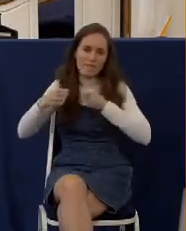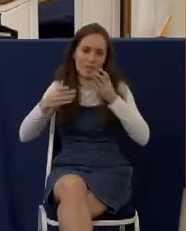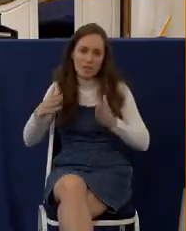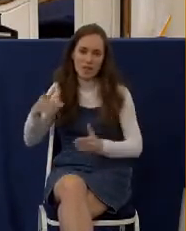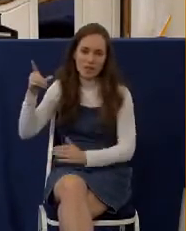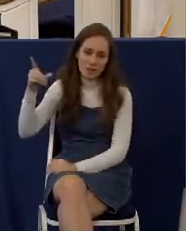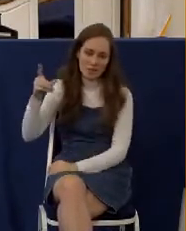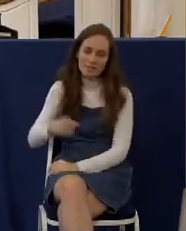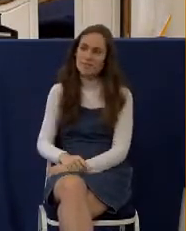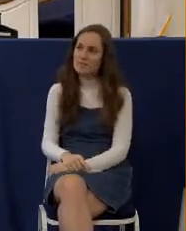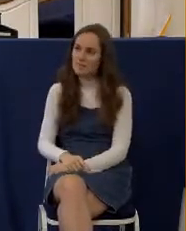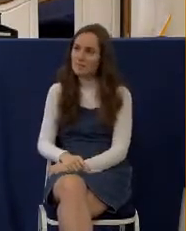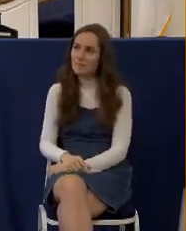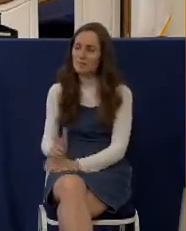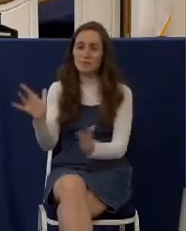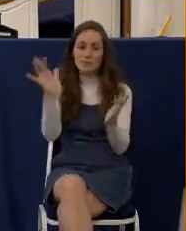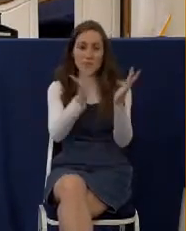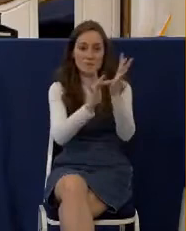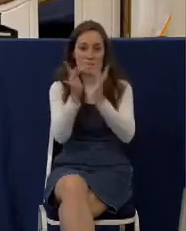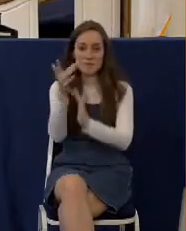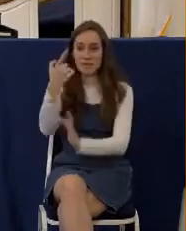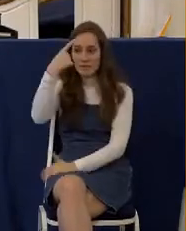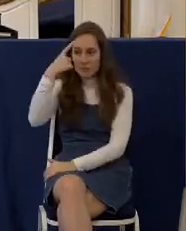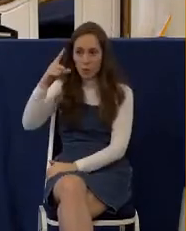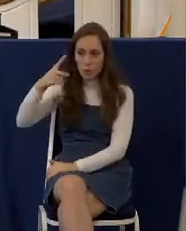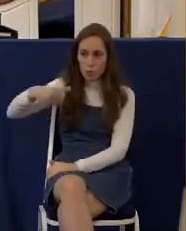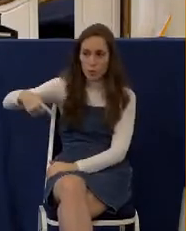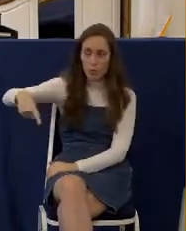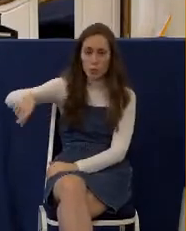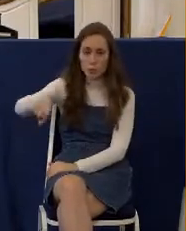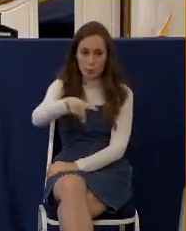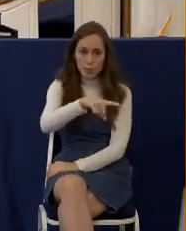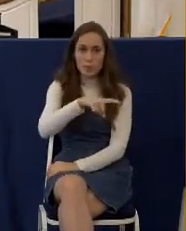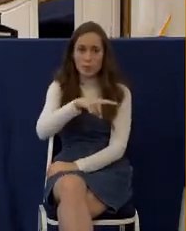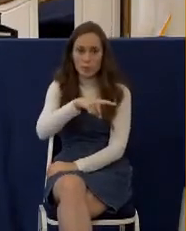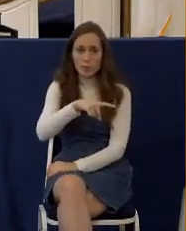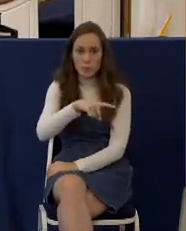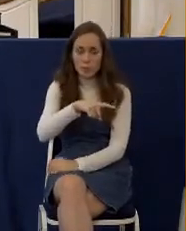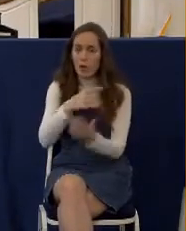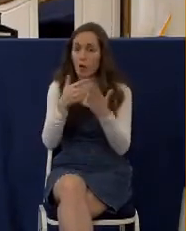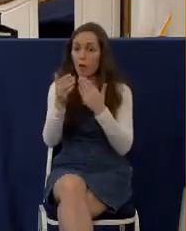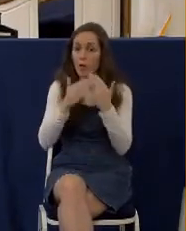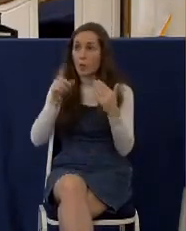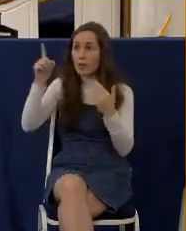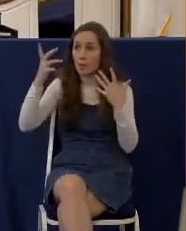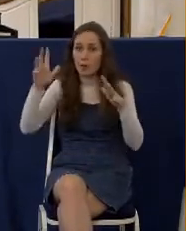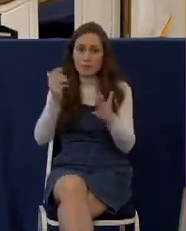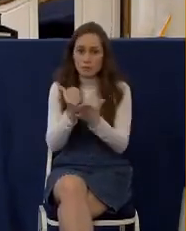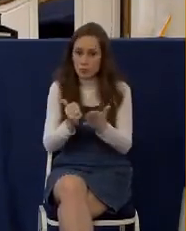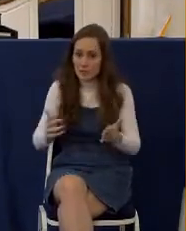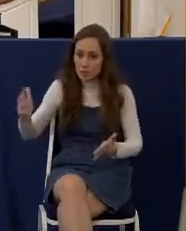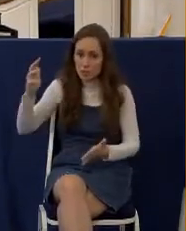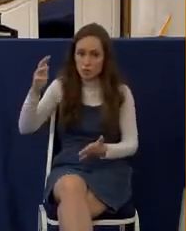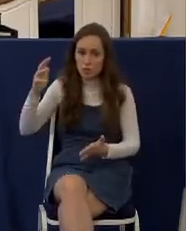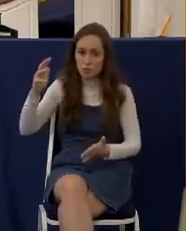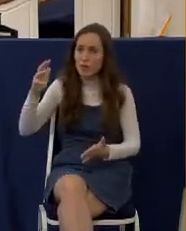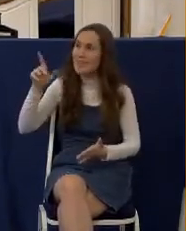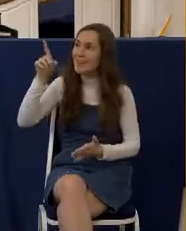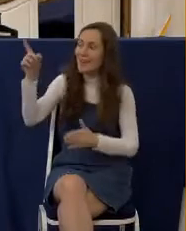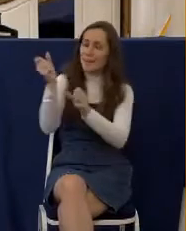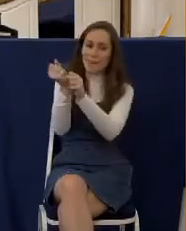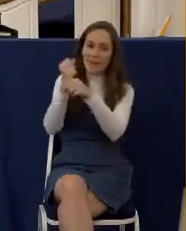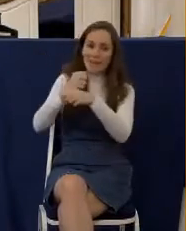himself. Jesus, for your sake, although he was rich, he made himself